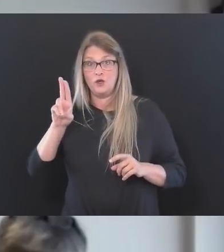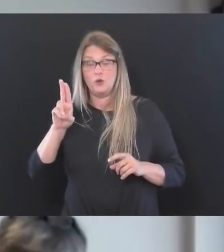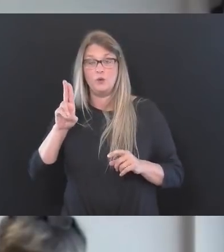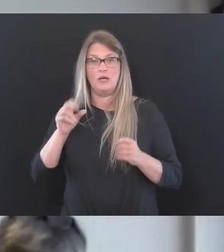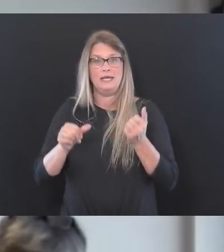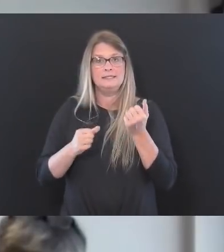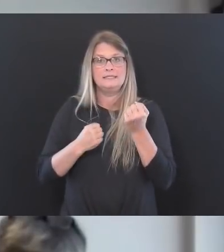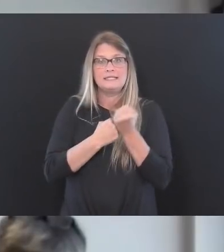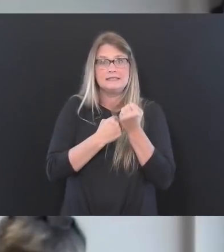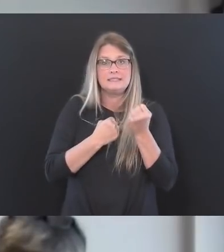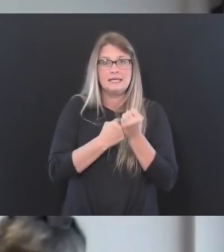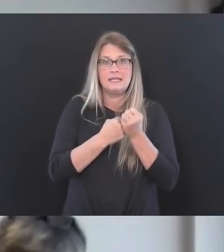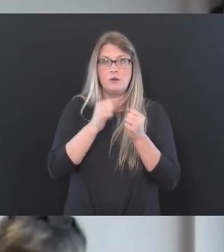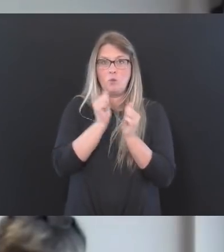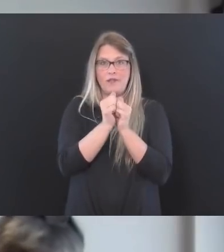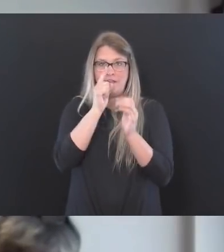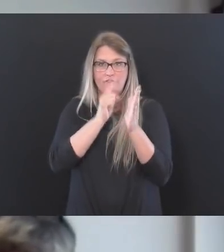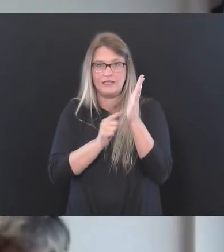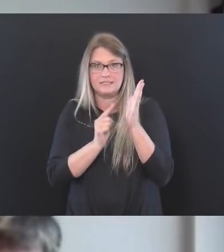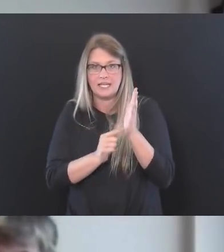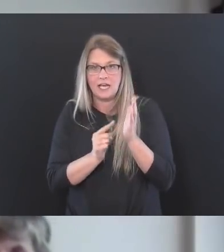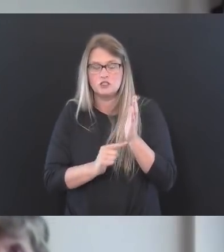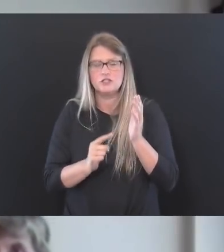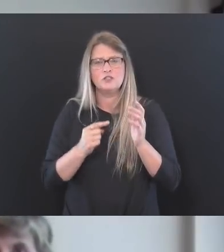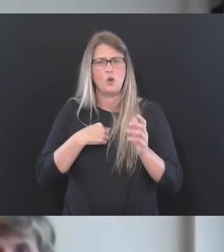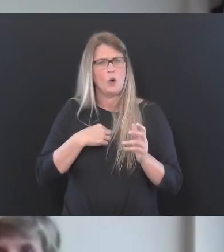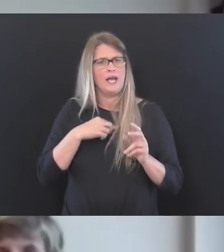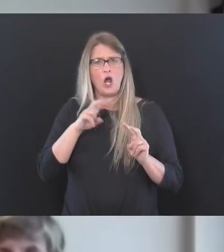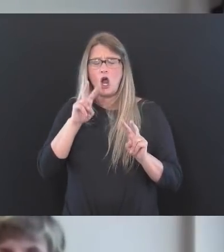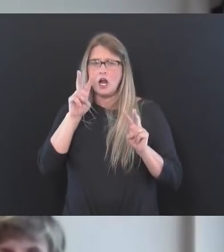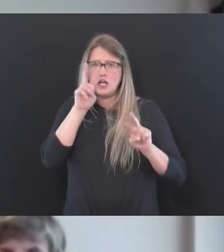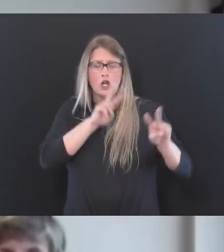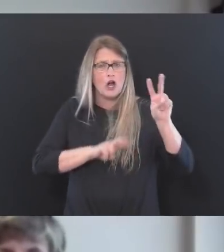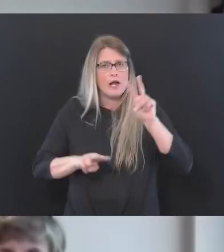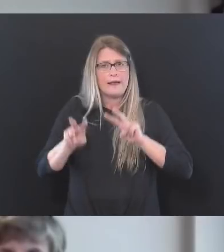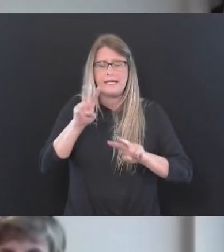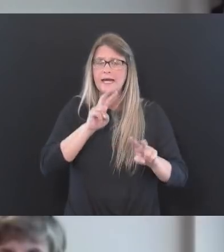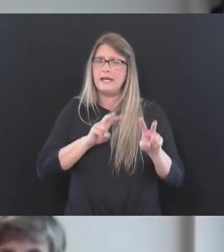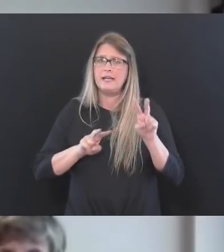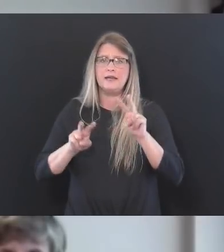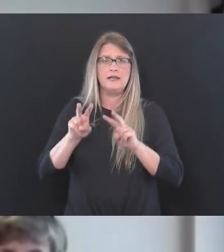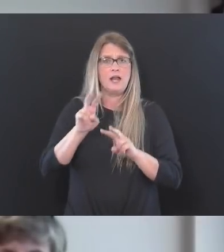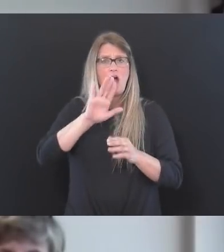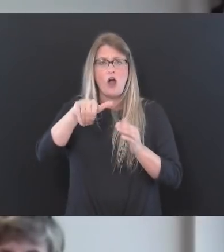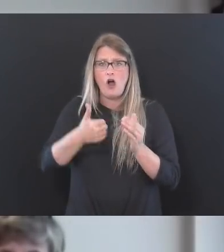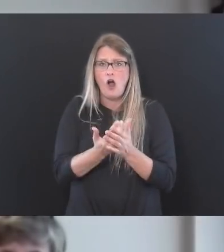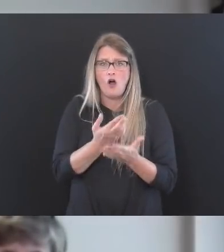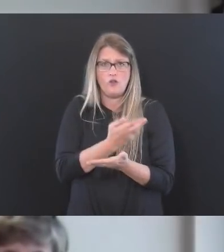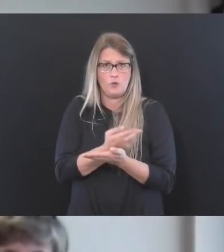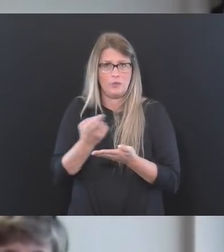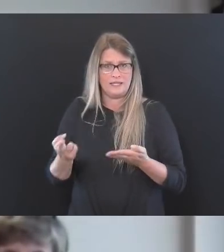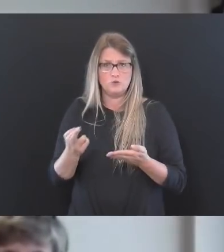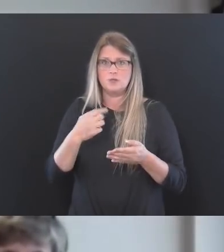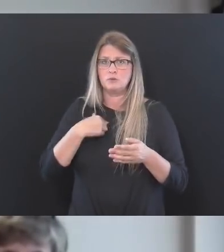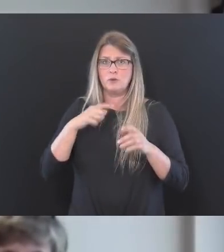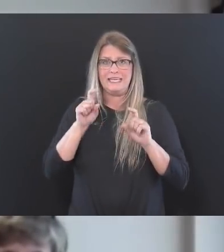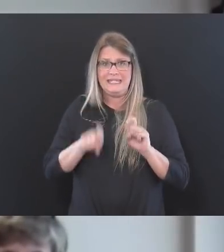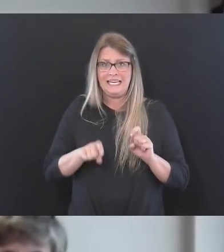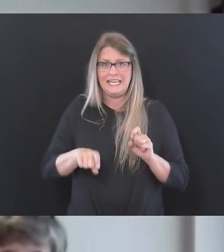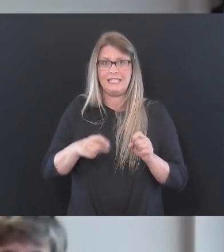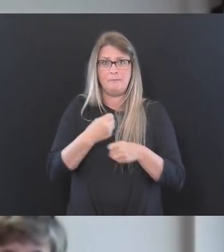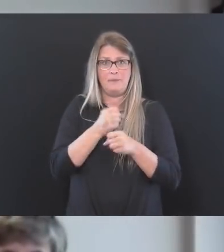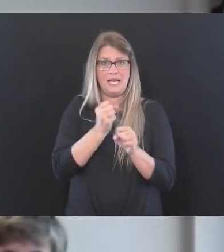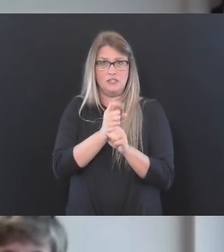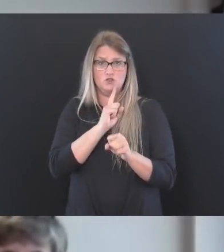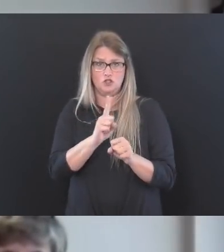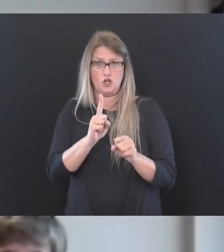in investigations. So we're really looking hard here at all of the resources on the table that we need to make sure we get